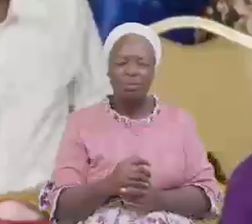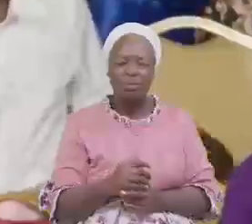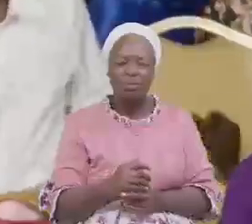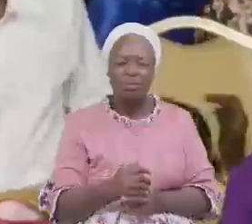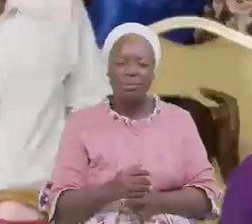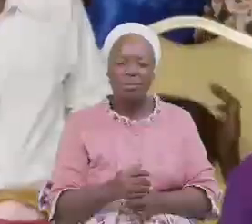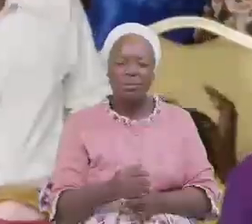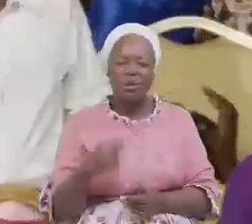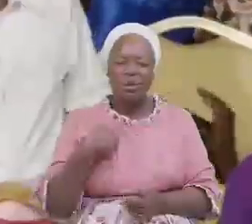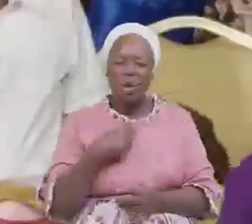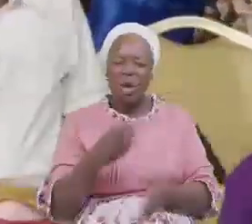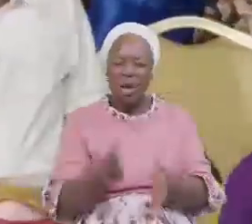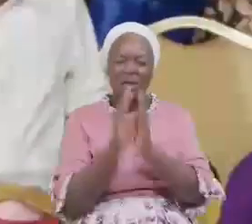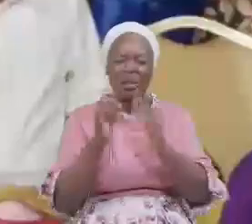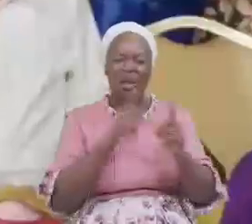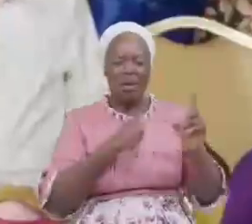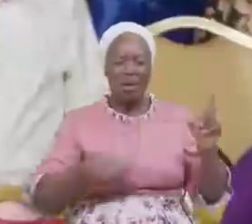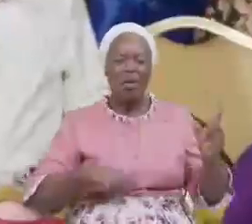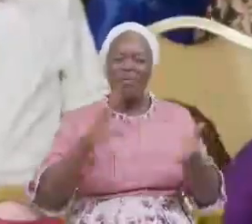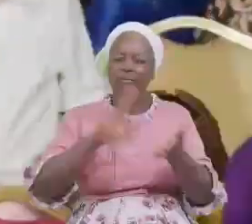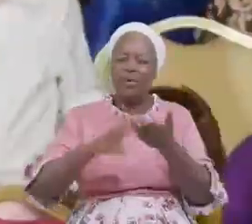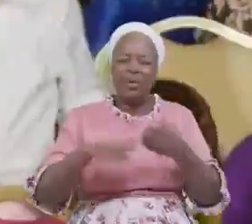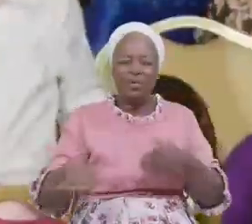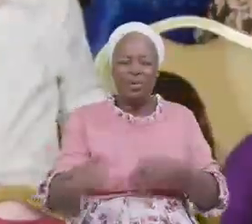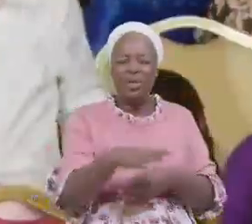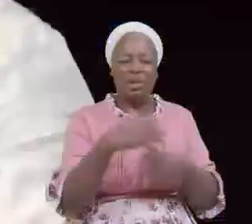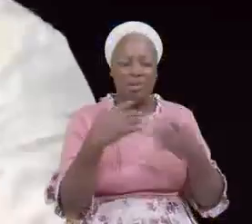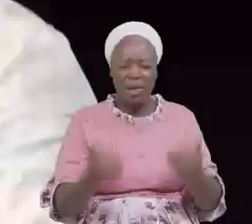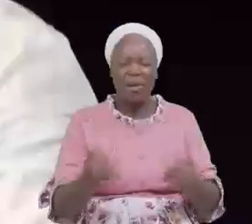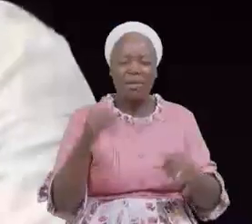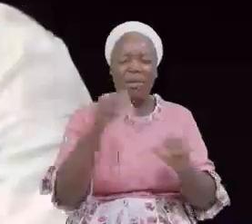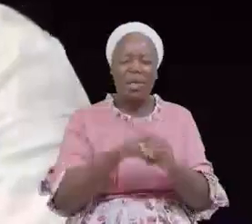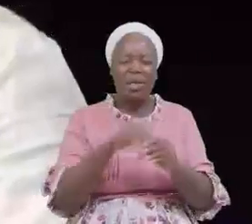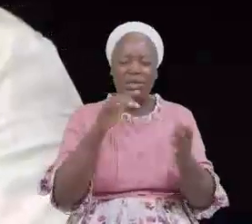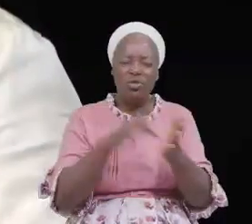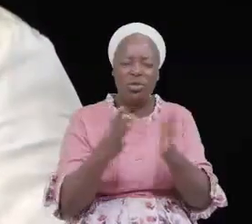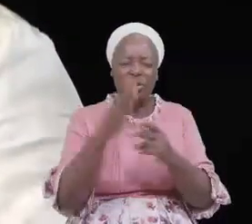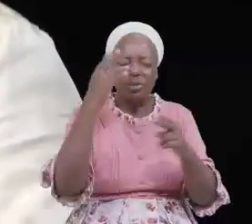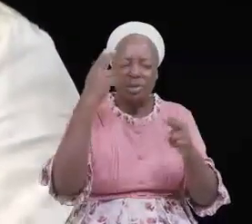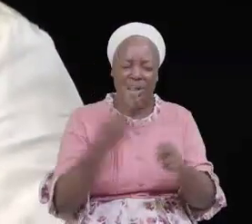We're asking, Lord, forgive them now in Jesus' name.